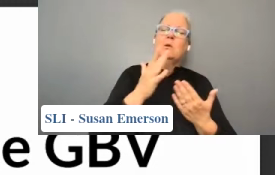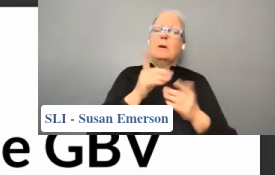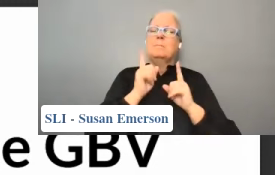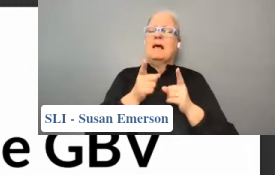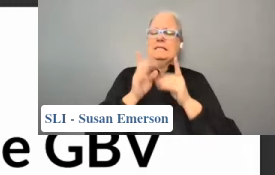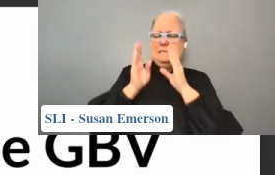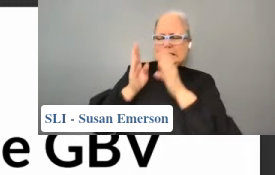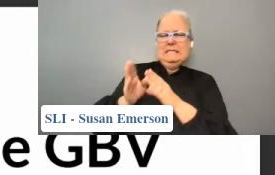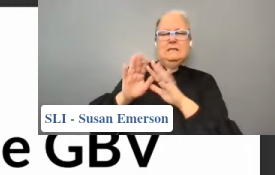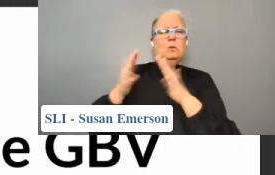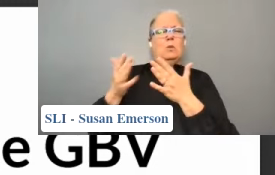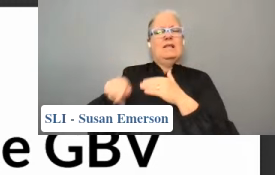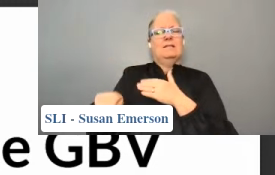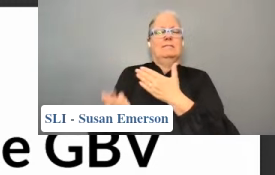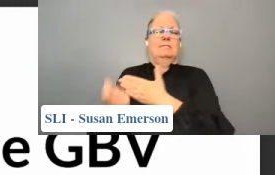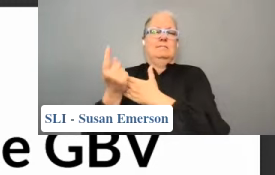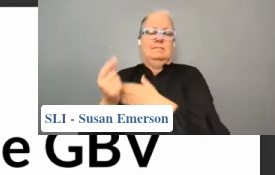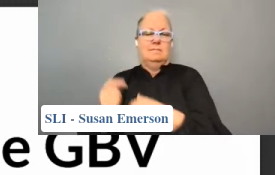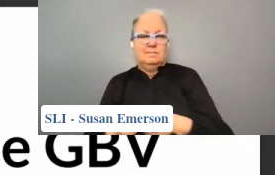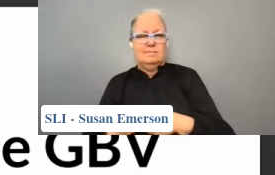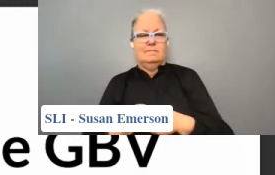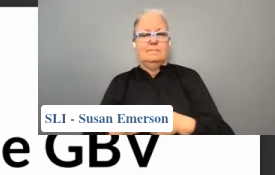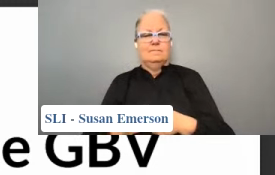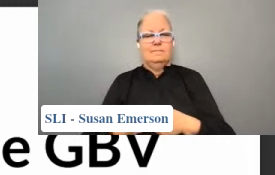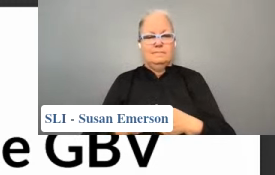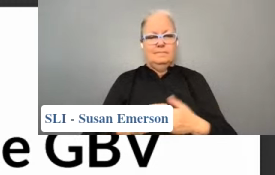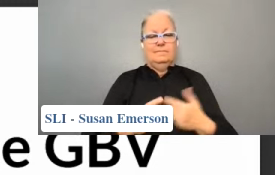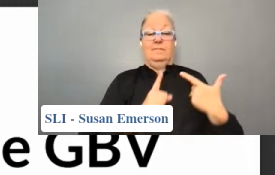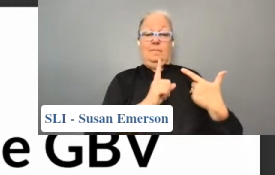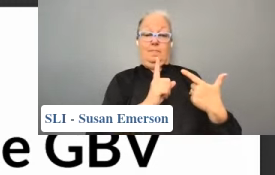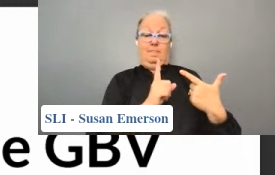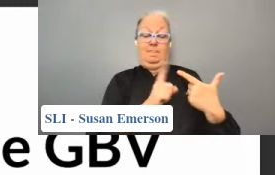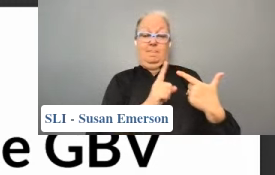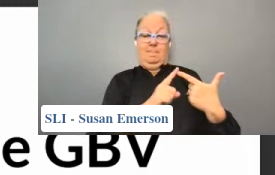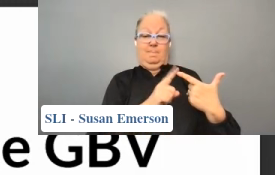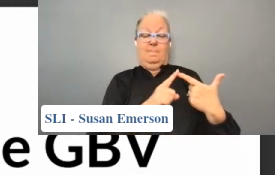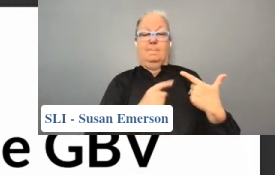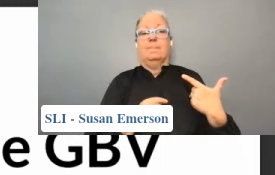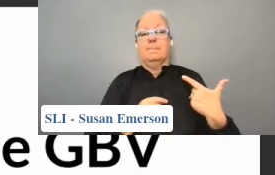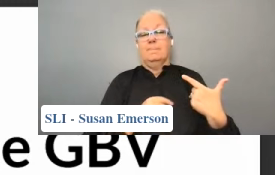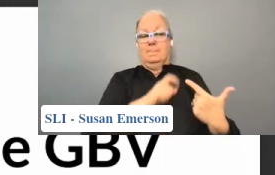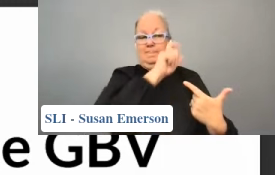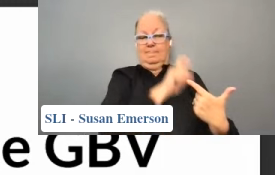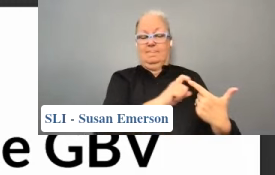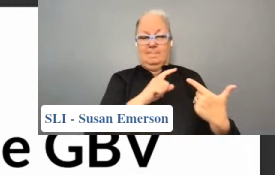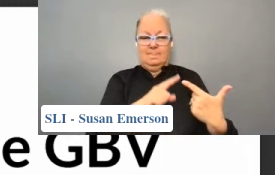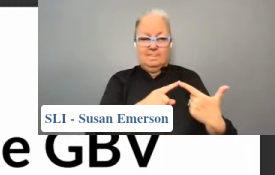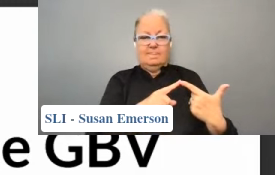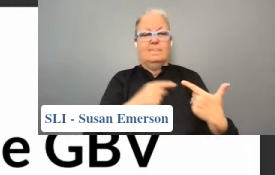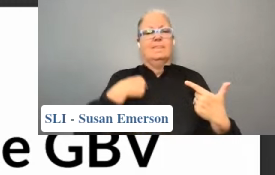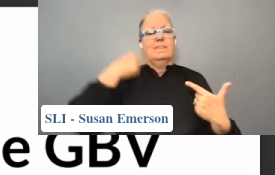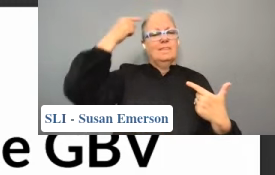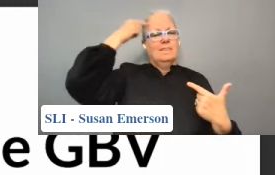context. Second is benefit quality in both in terms of duration and ensuring